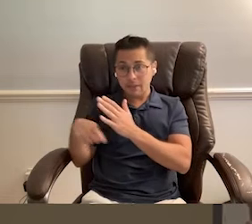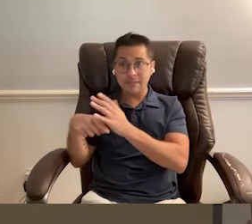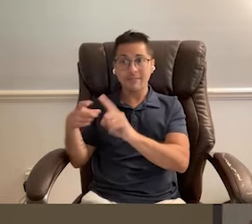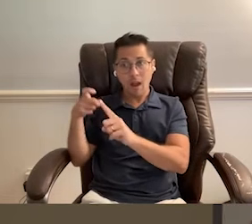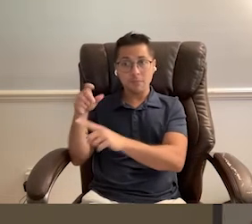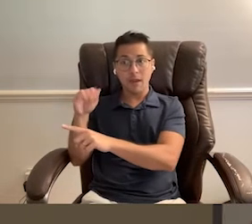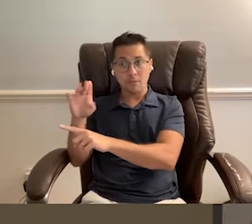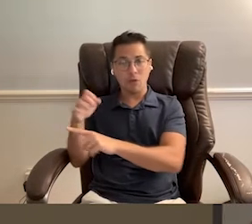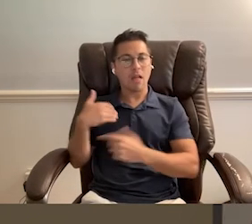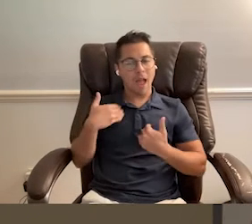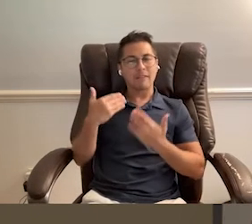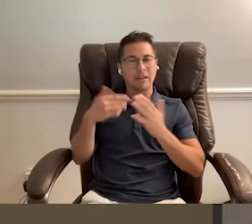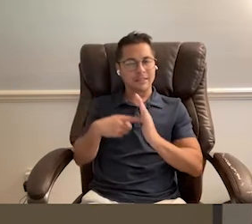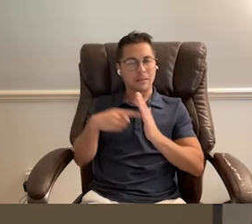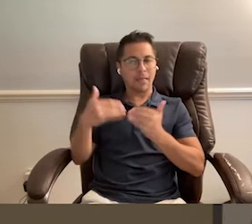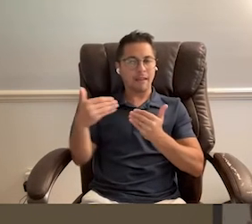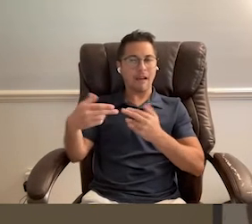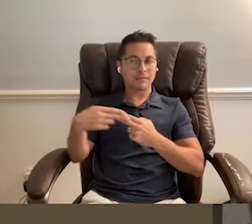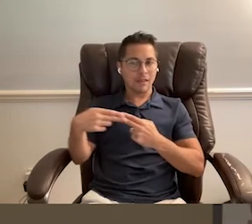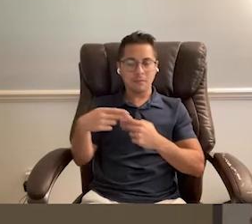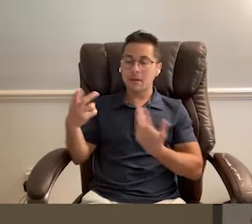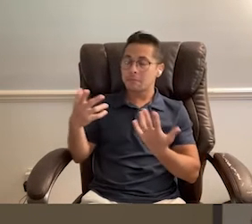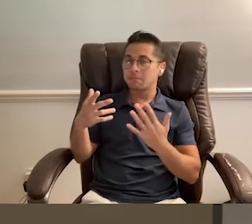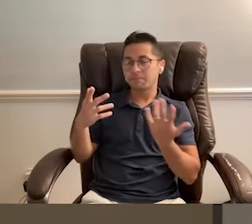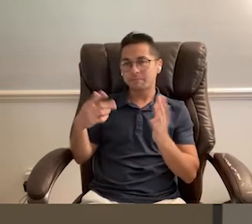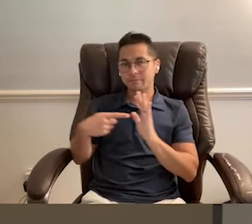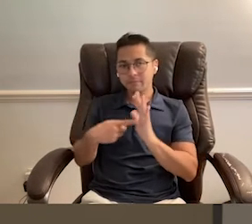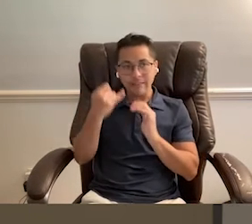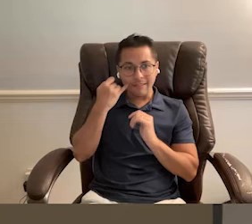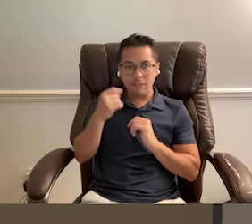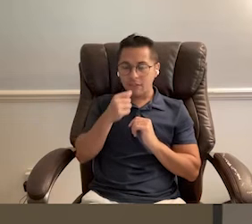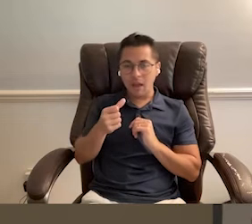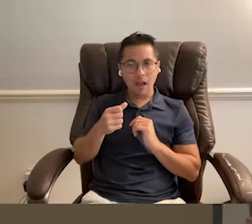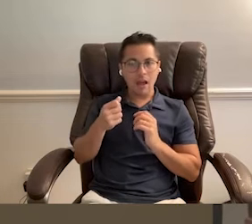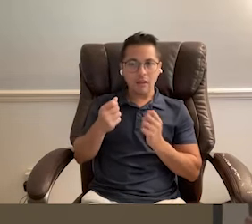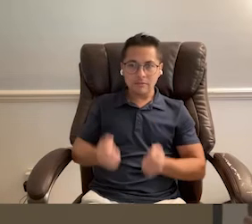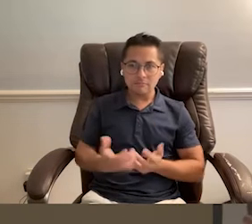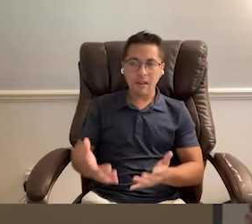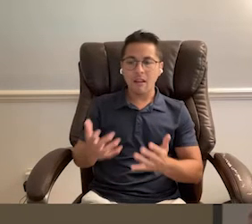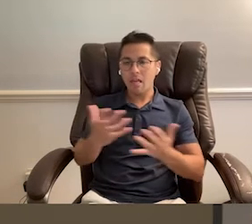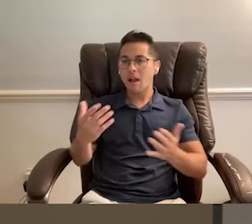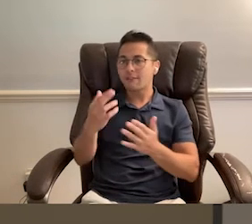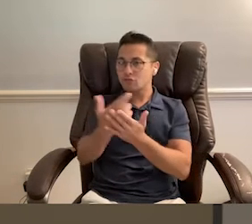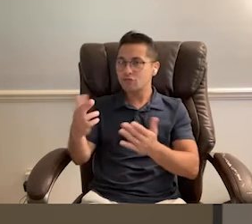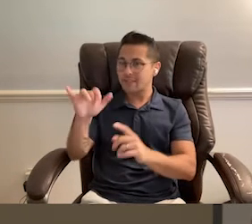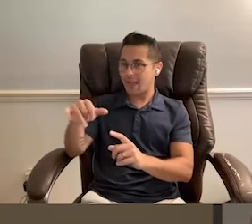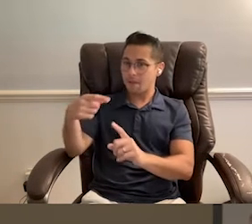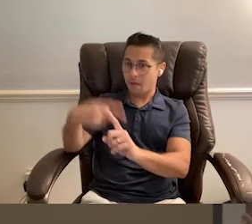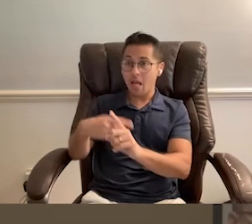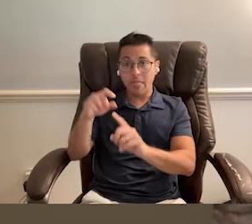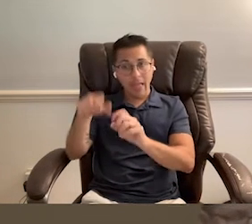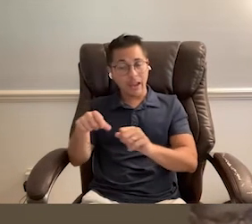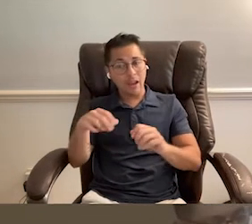next slide. But basically, if you're not spending that resource in the same month, it could count as a resource at the beginning of the